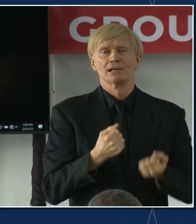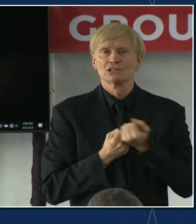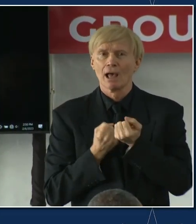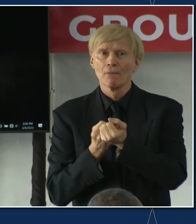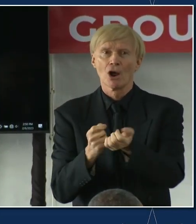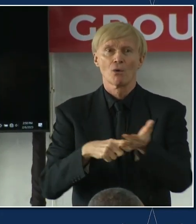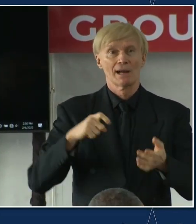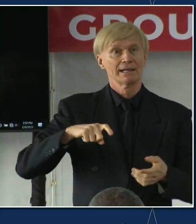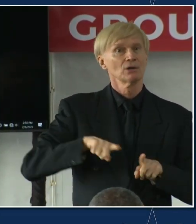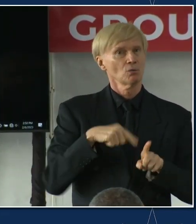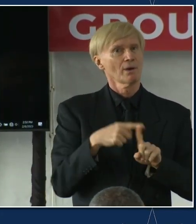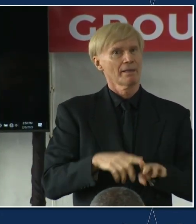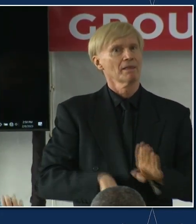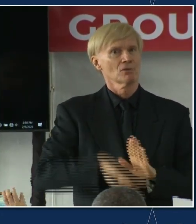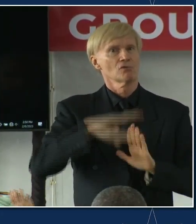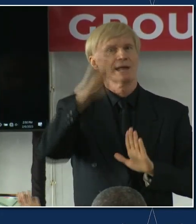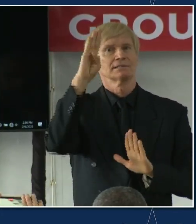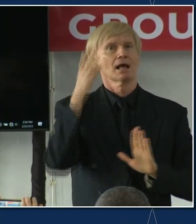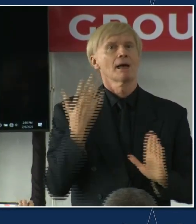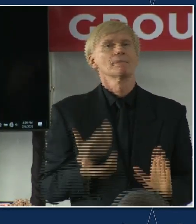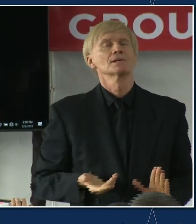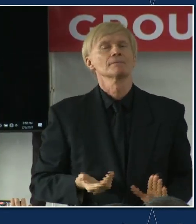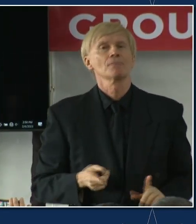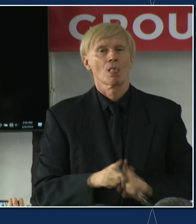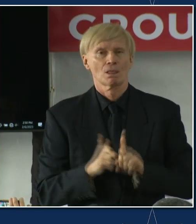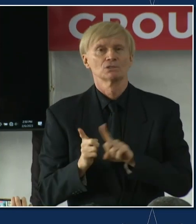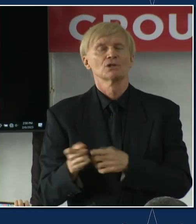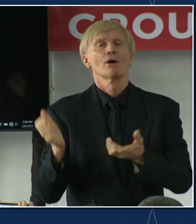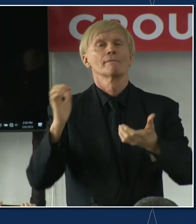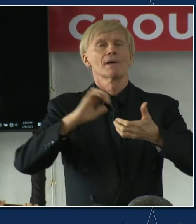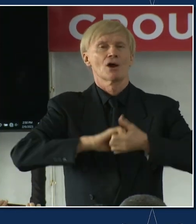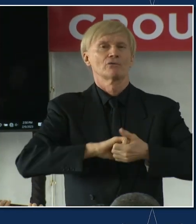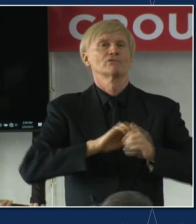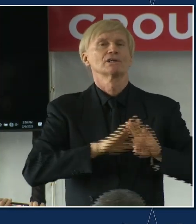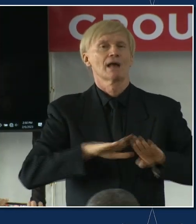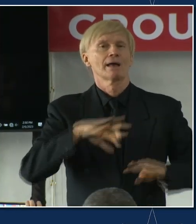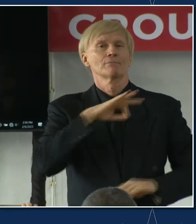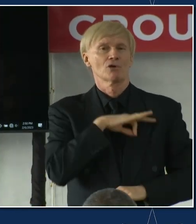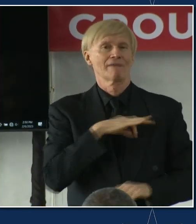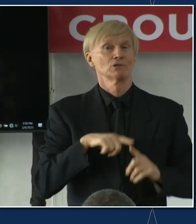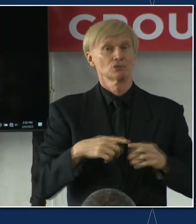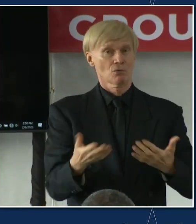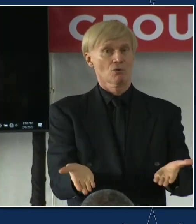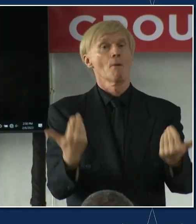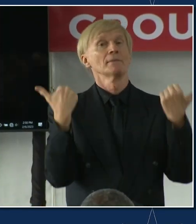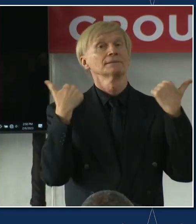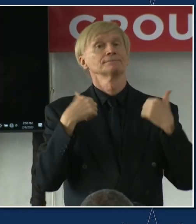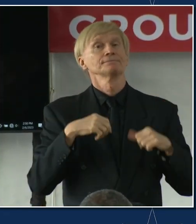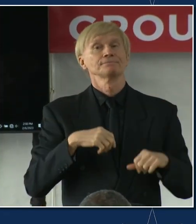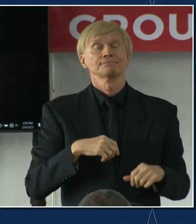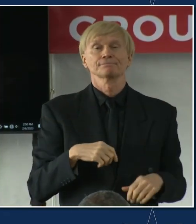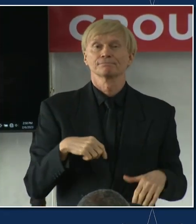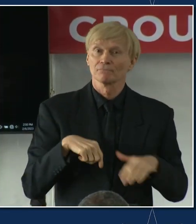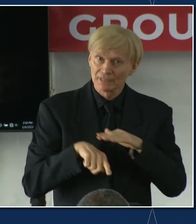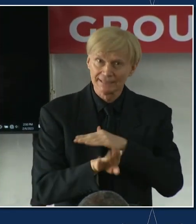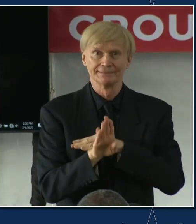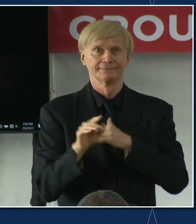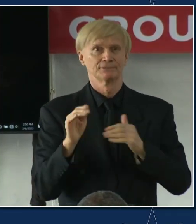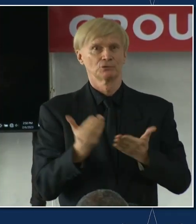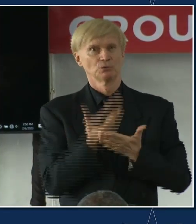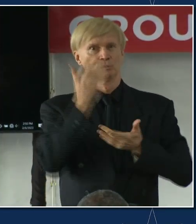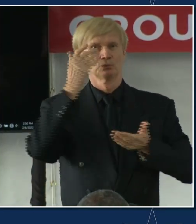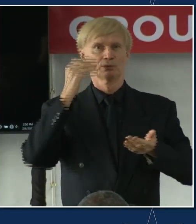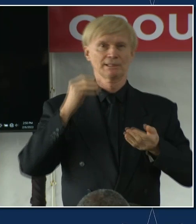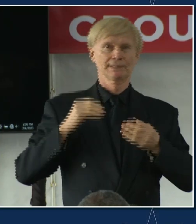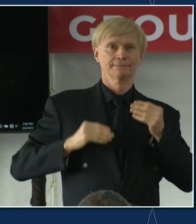they rise up. I've also partnered with nonprofit partners to help open the doors to this dynamic industry, while at the same